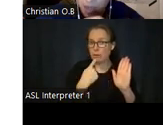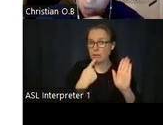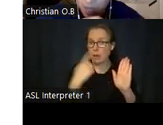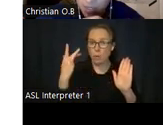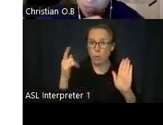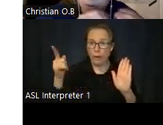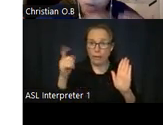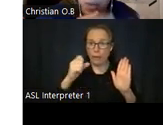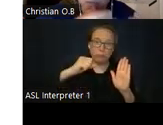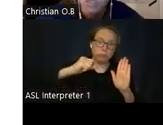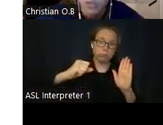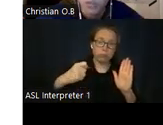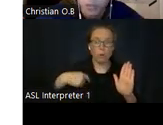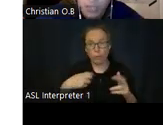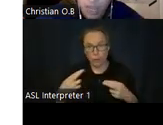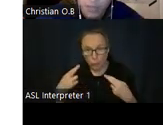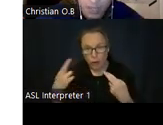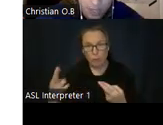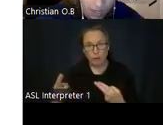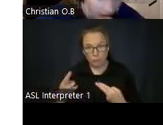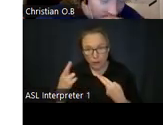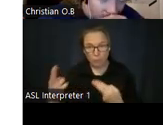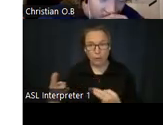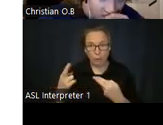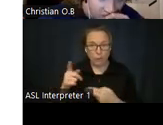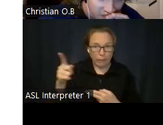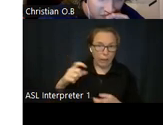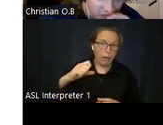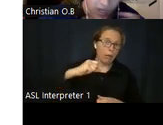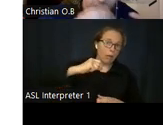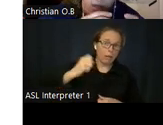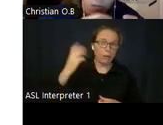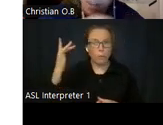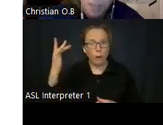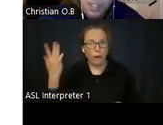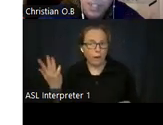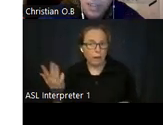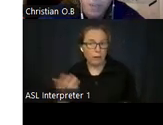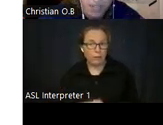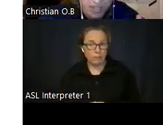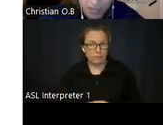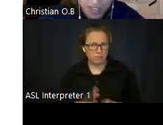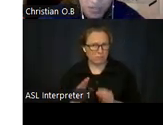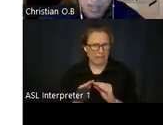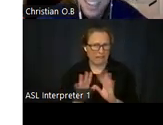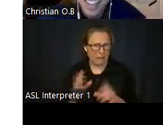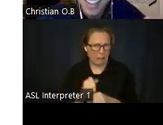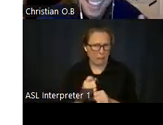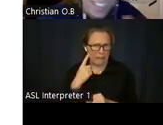being adopted, even though we've recommended them multiple times. So that it's, does that make sense? I don't know if that makes sense. That makes sense